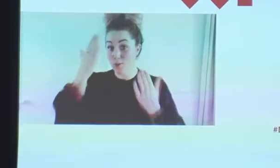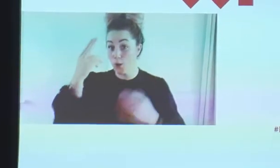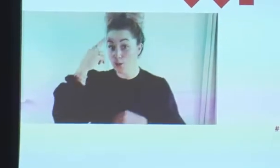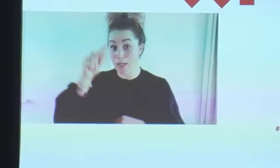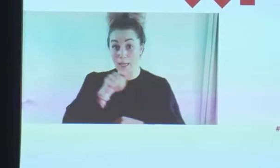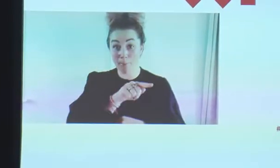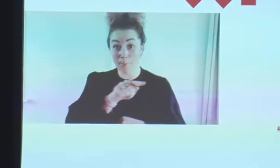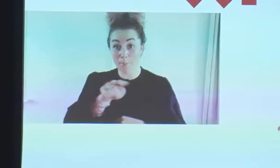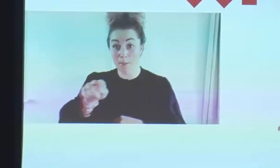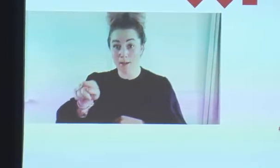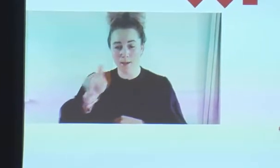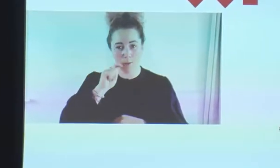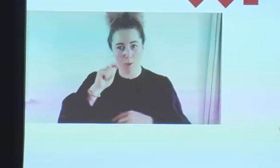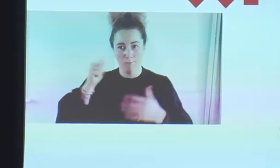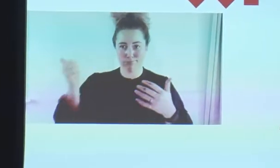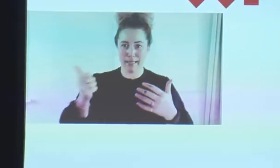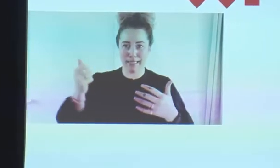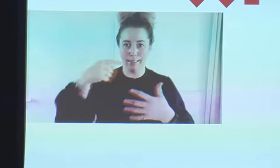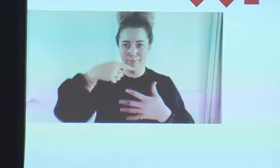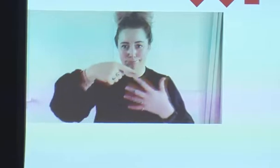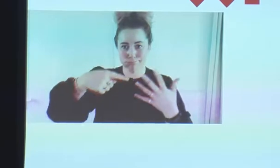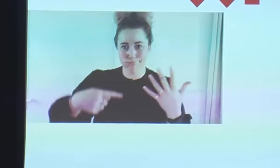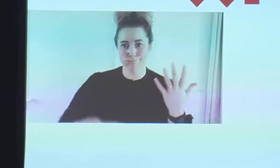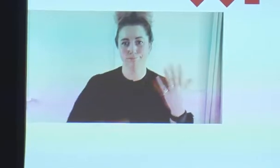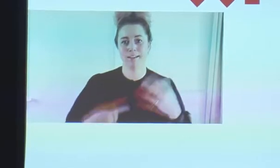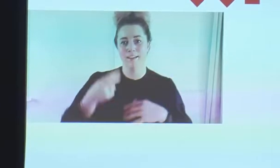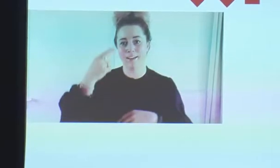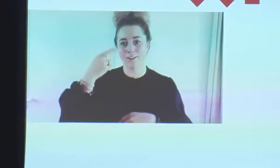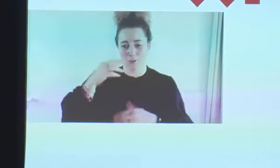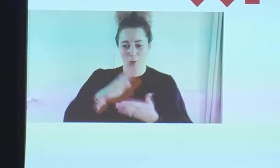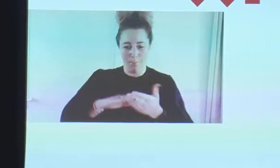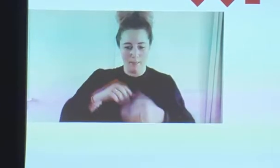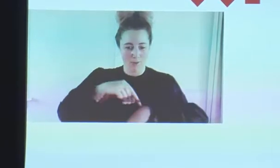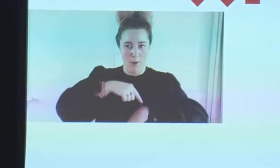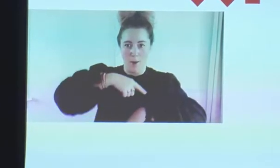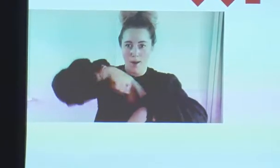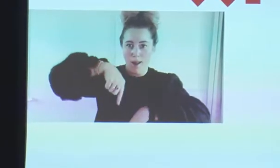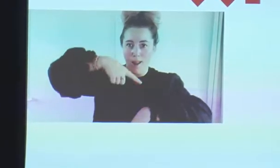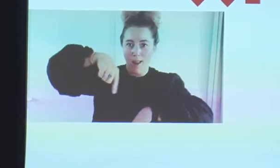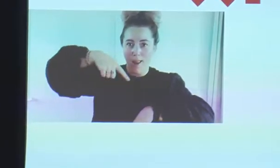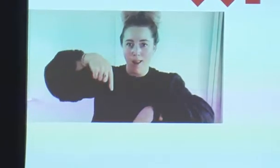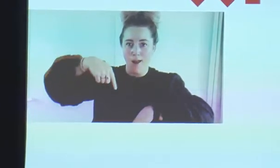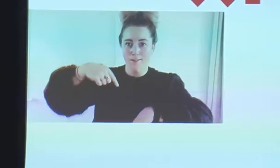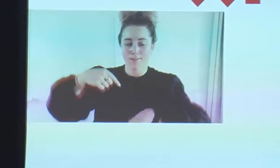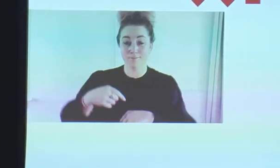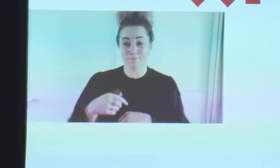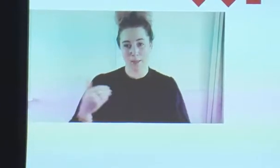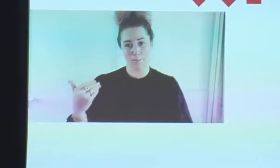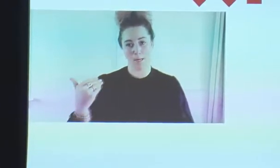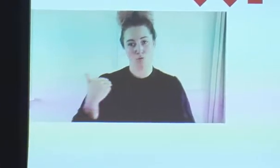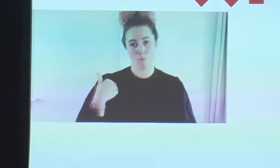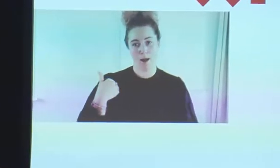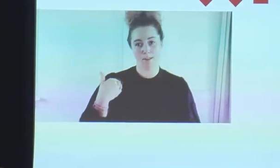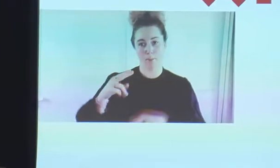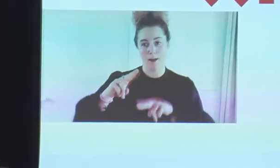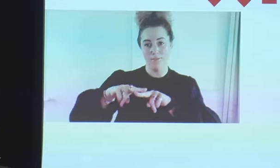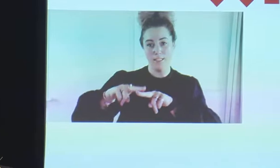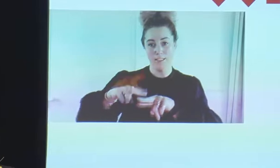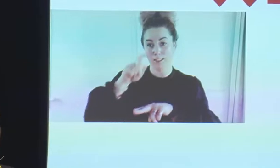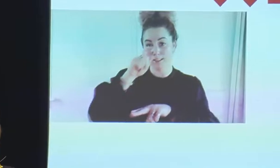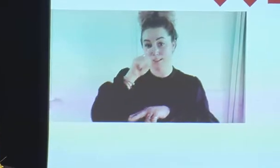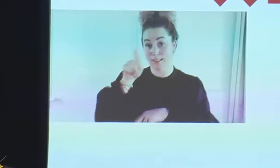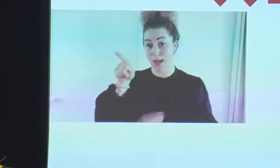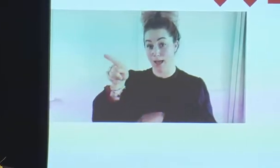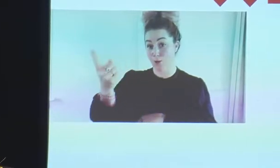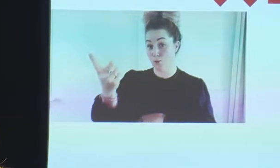I will far exceed the six minutes that I've been given to deliver a speech and I've already been politely reminded by my Fijian sister imatavola